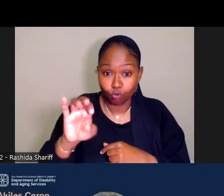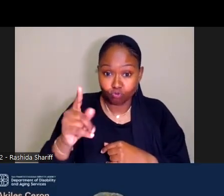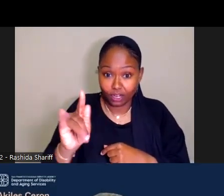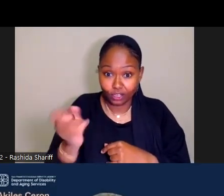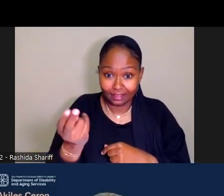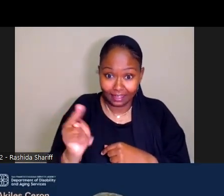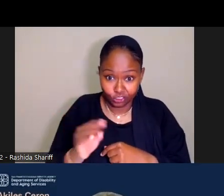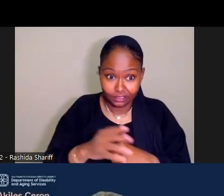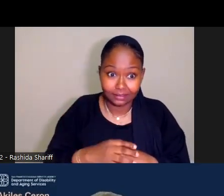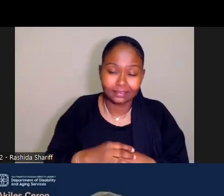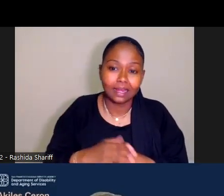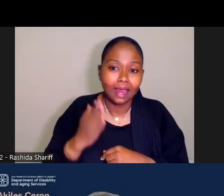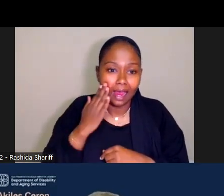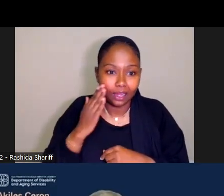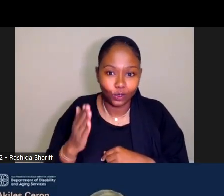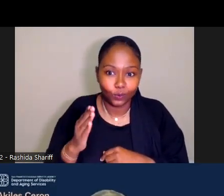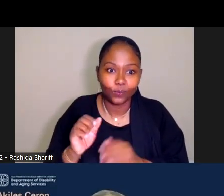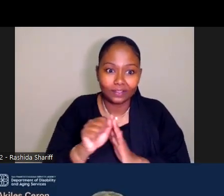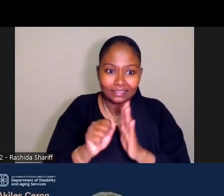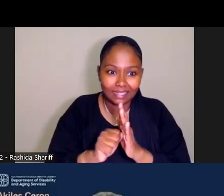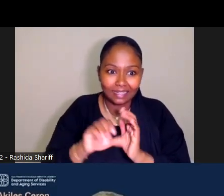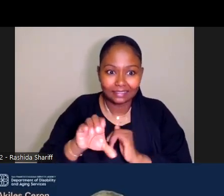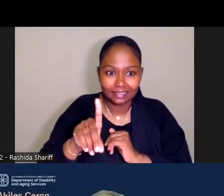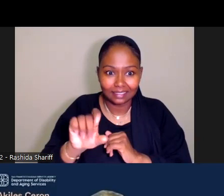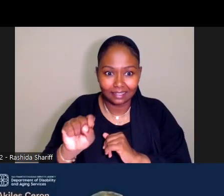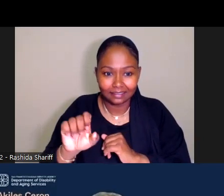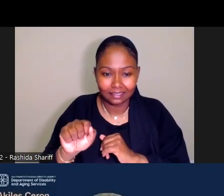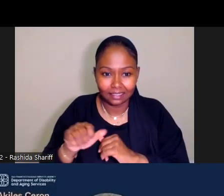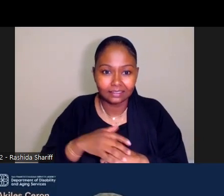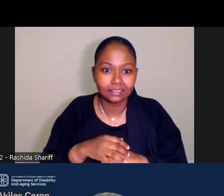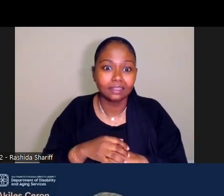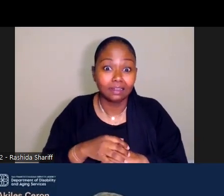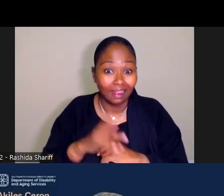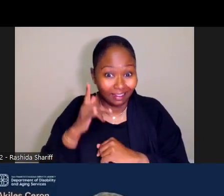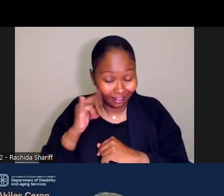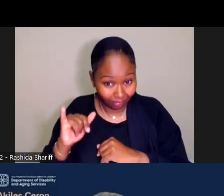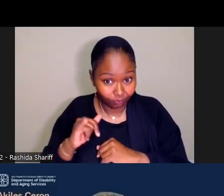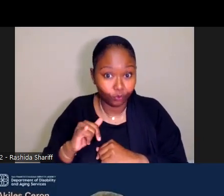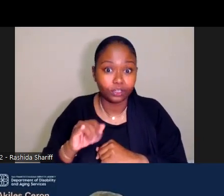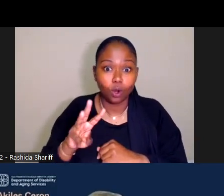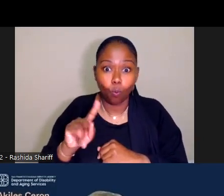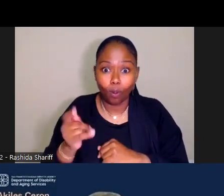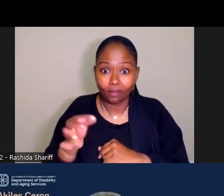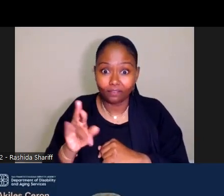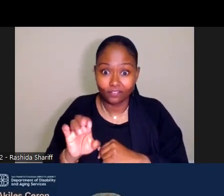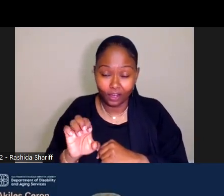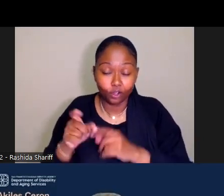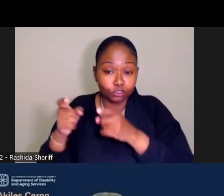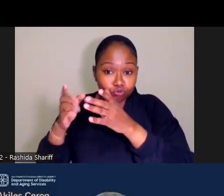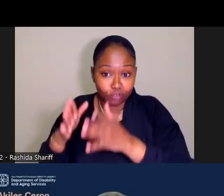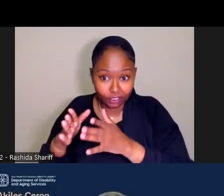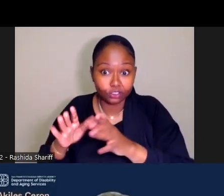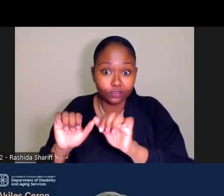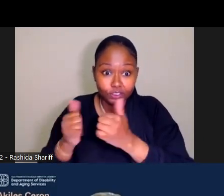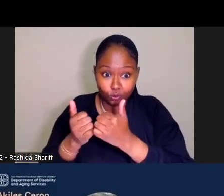CDSS, Jim, and the California Welfare Directors Association have met and enlisted the input